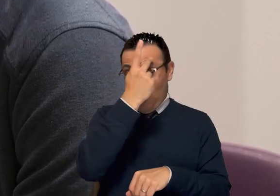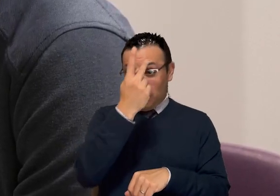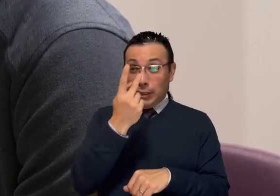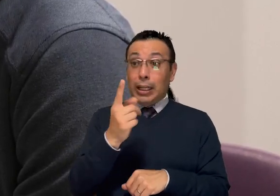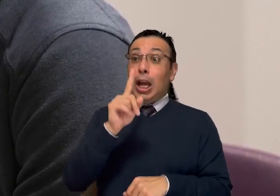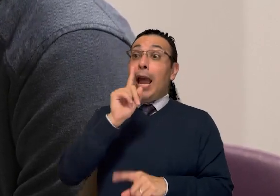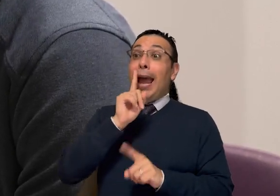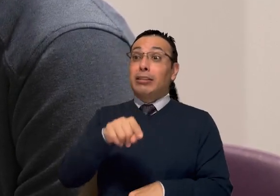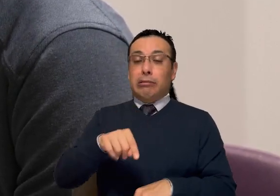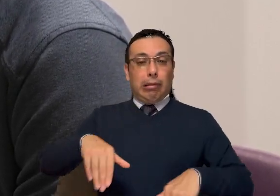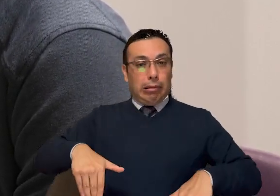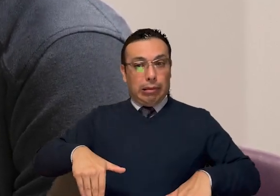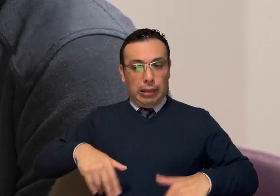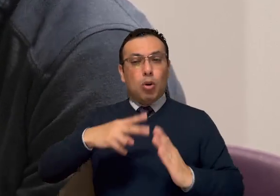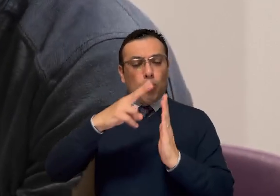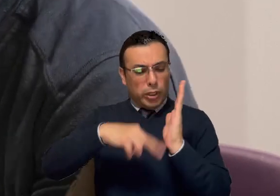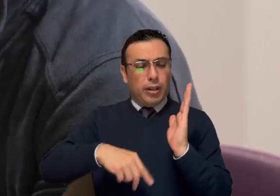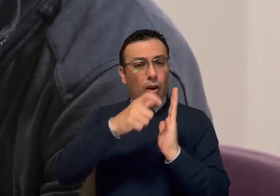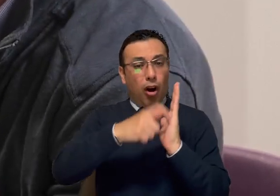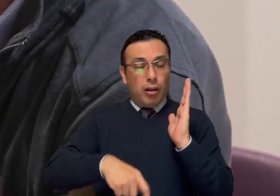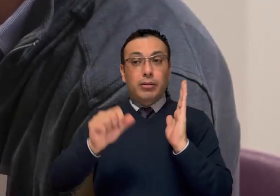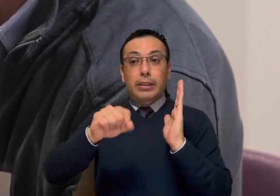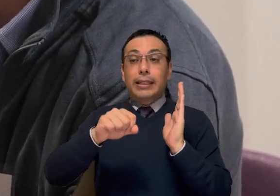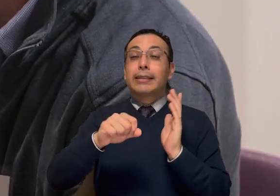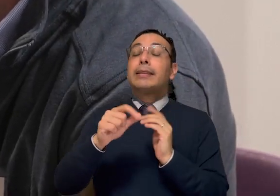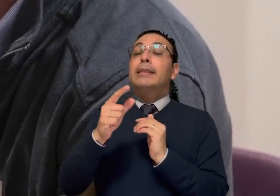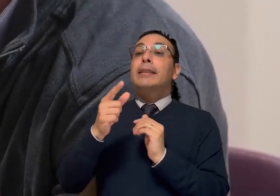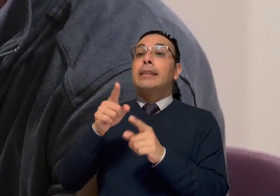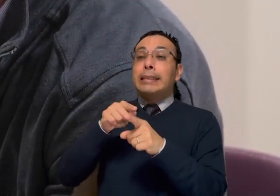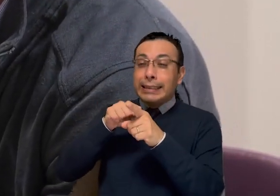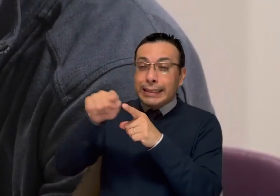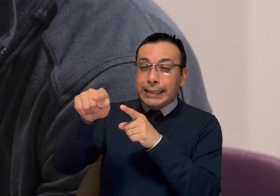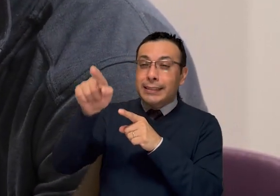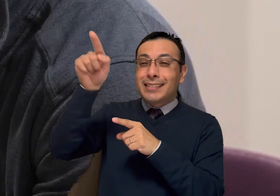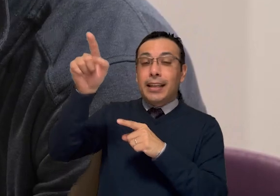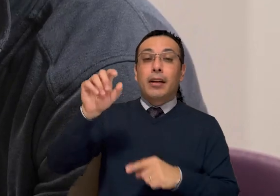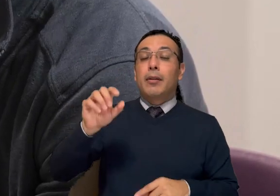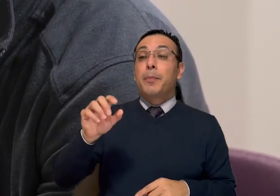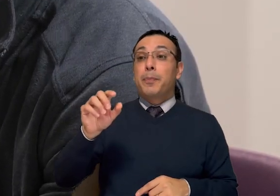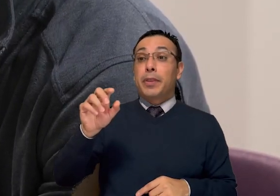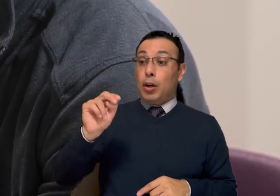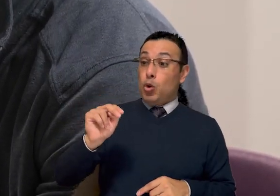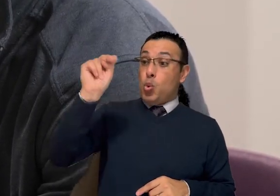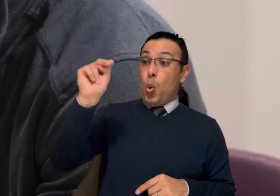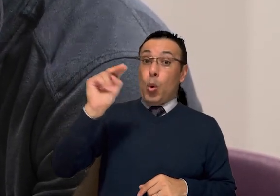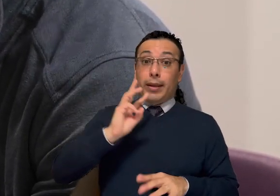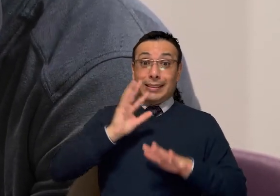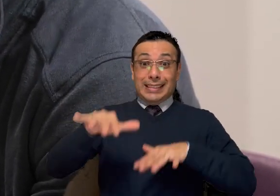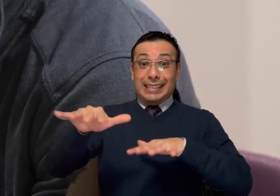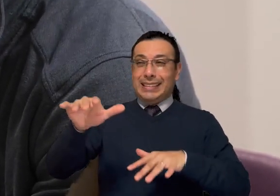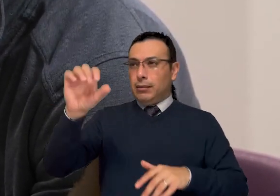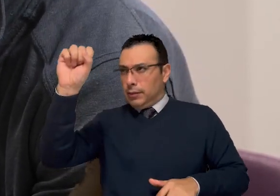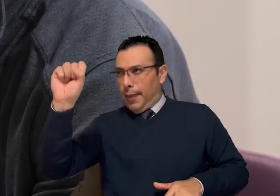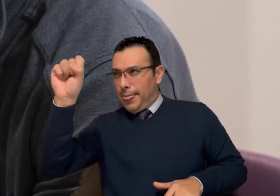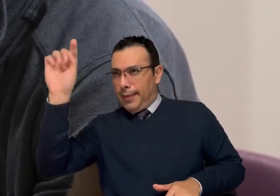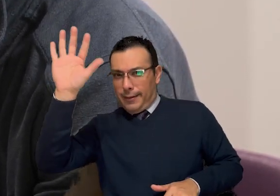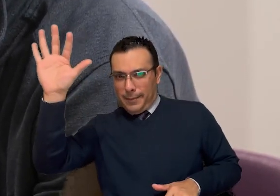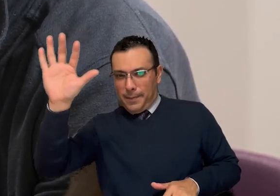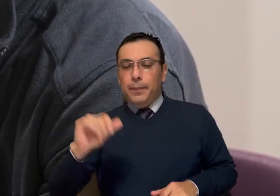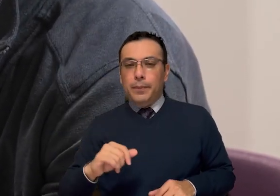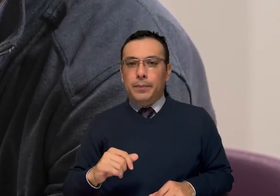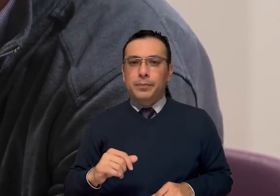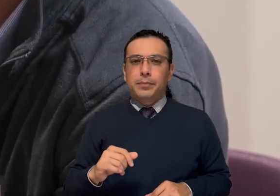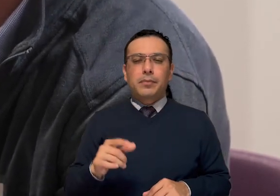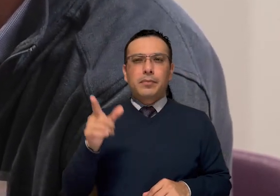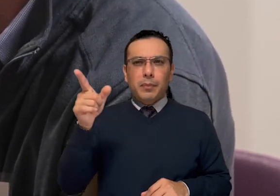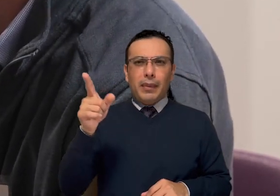the North Sea. So it's a bit of a complicated question. I think ultimately the results of that study